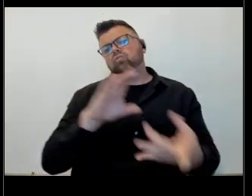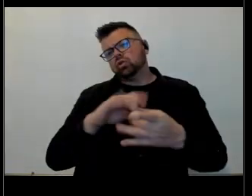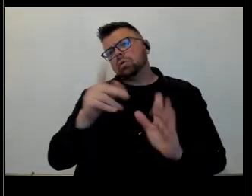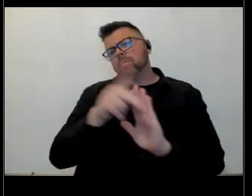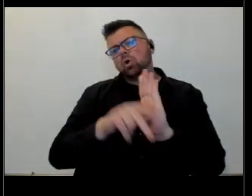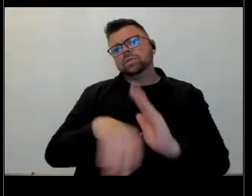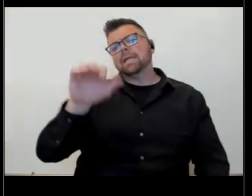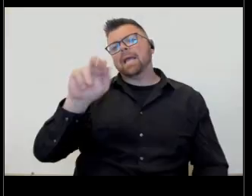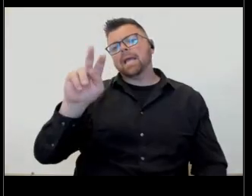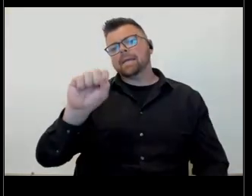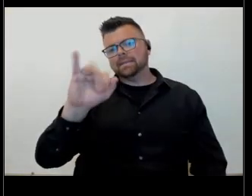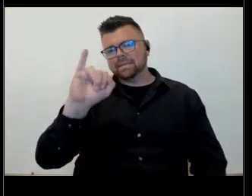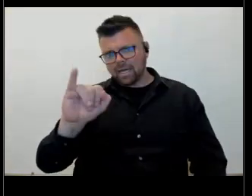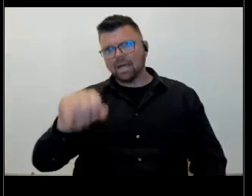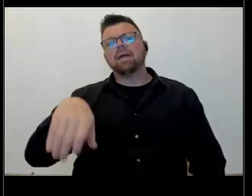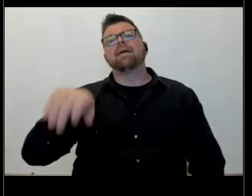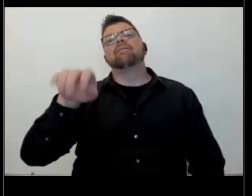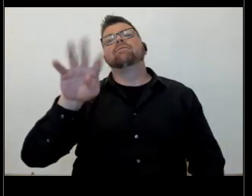4.2.6.